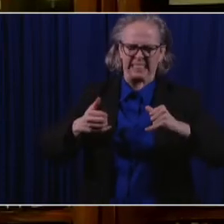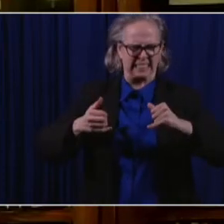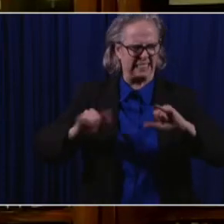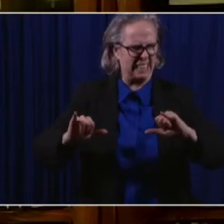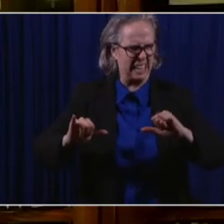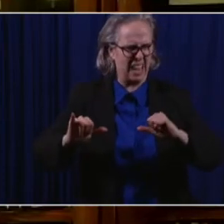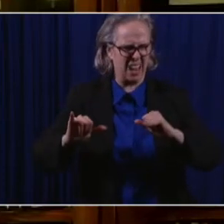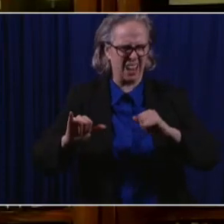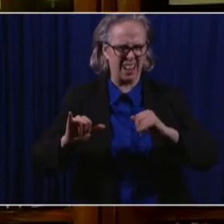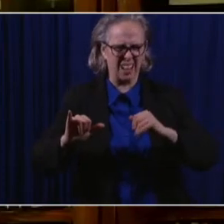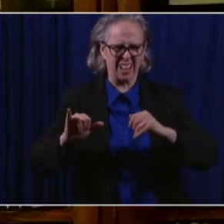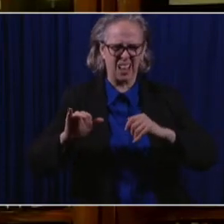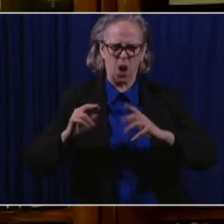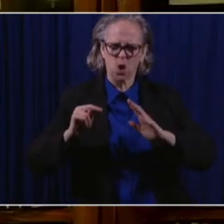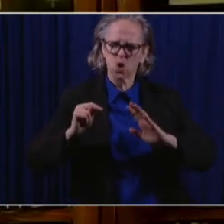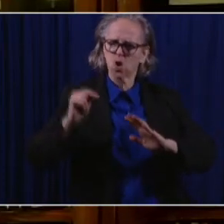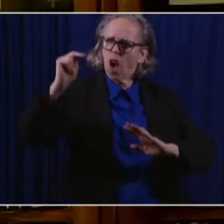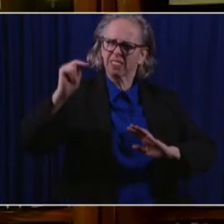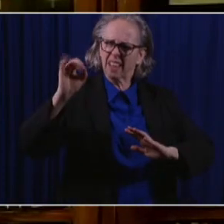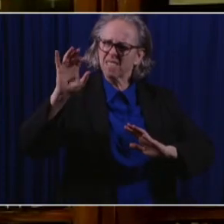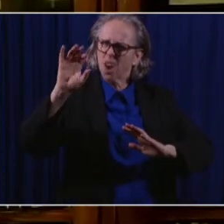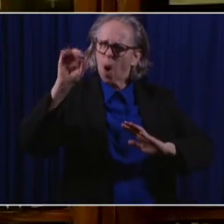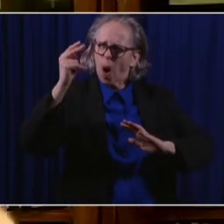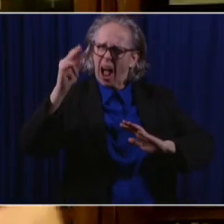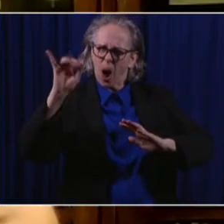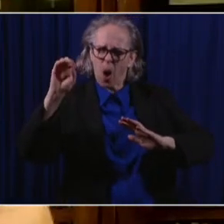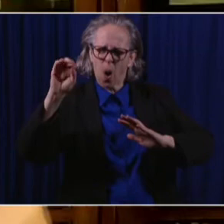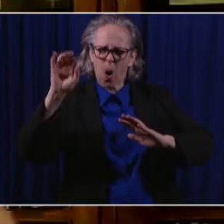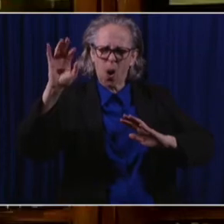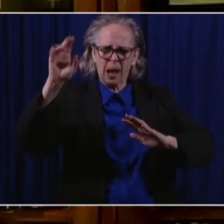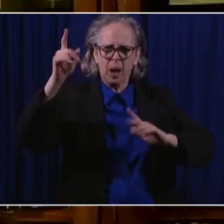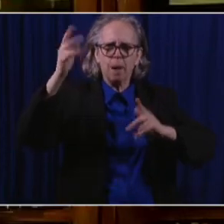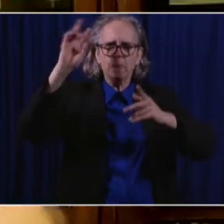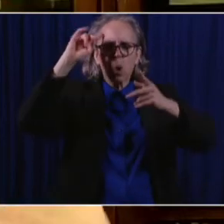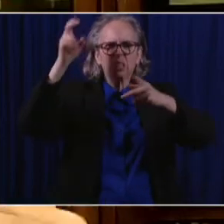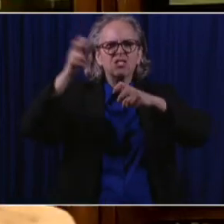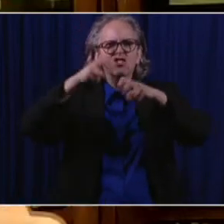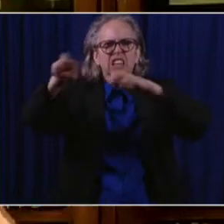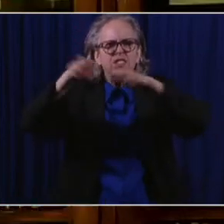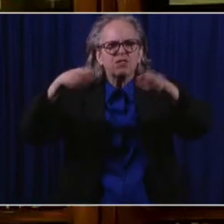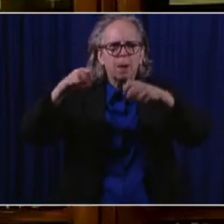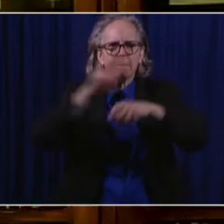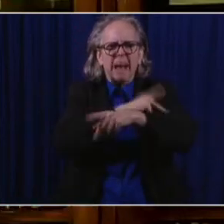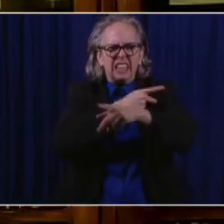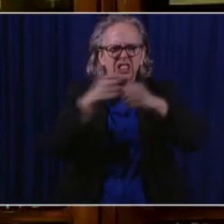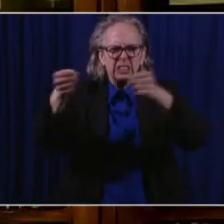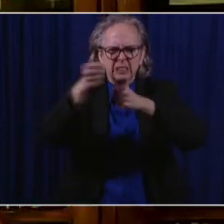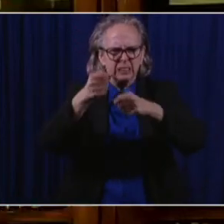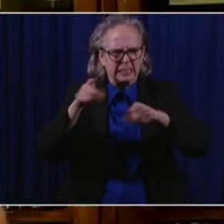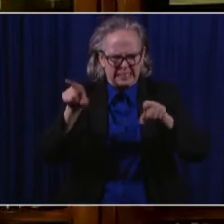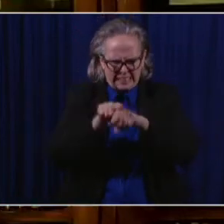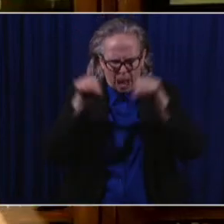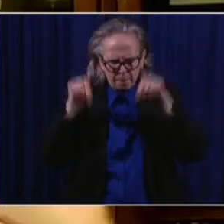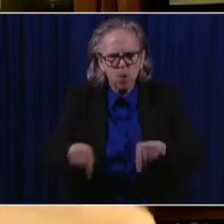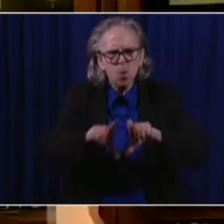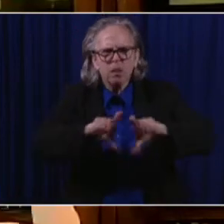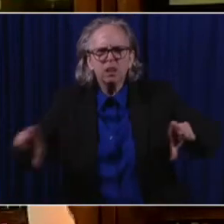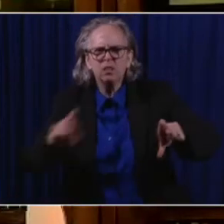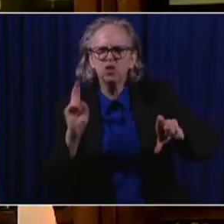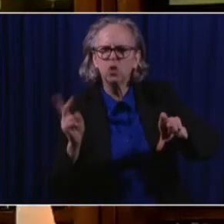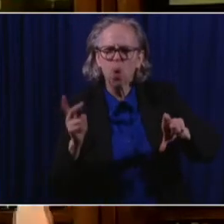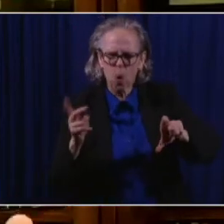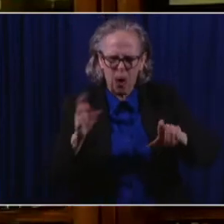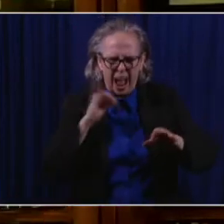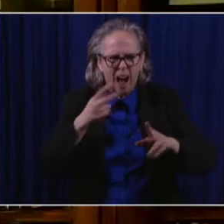to do what we're calling lateral transfers. So not a transfer for acuity for a high-end ICU care that maybe the patient has to